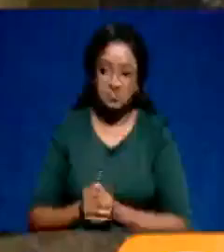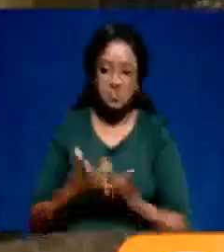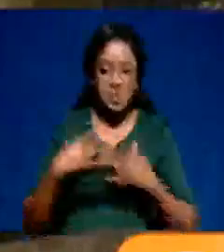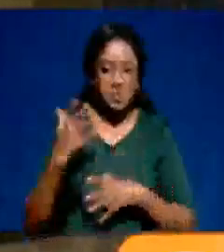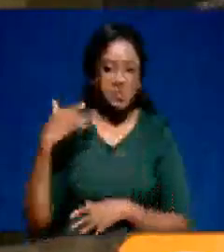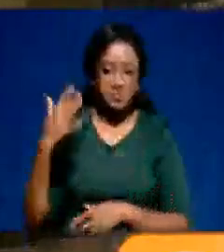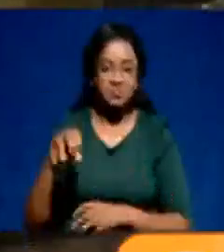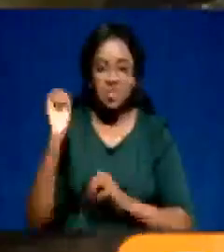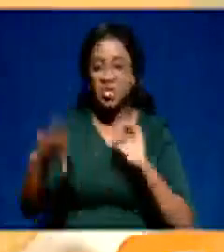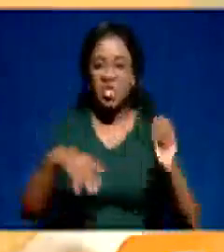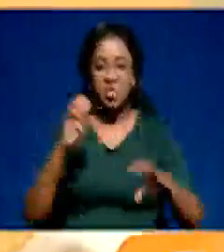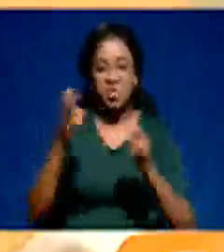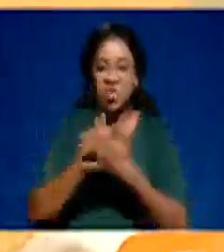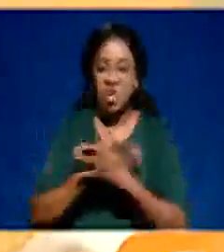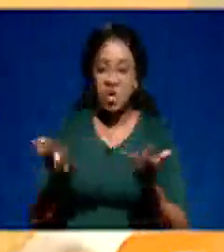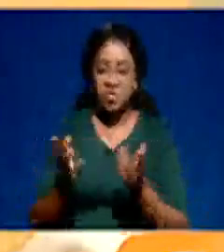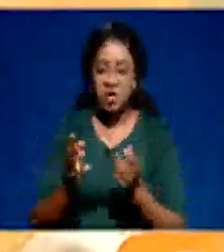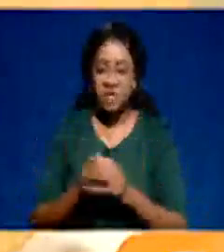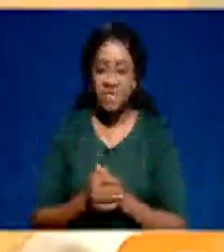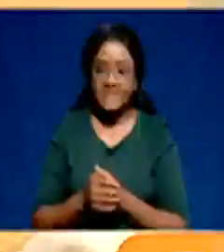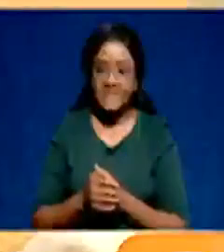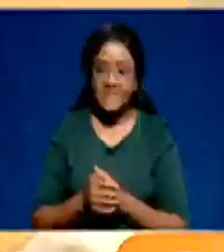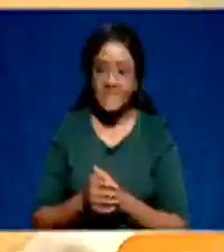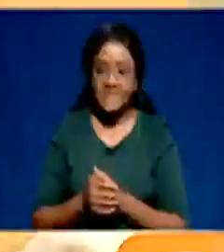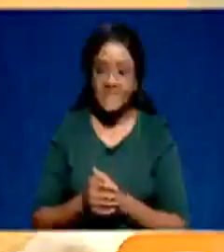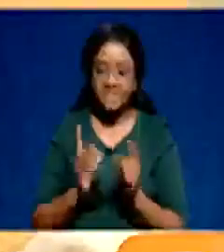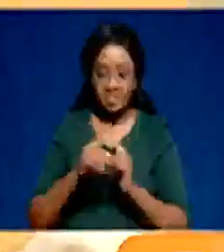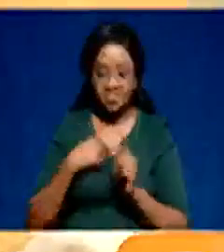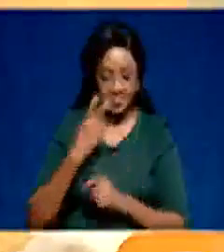wanatupa kila mahali barabarani, so na mimi